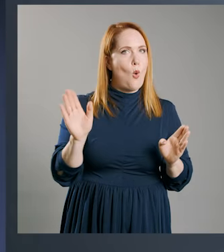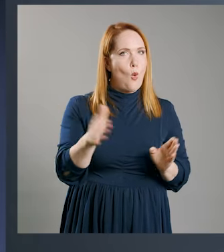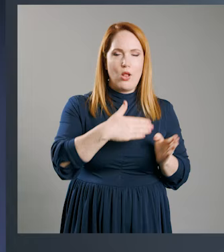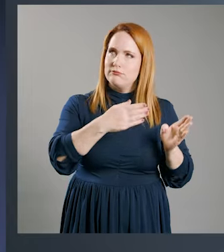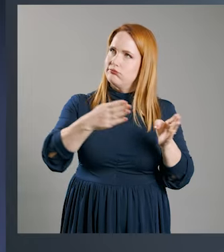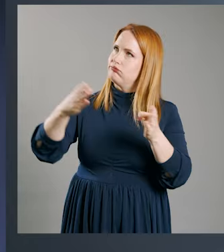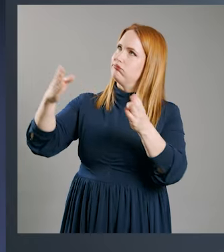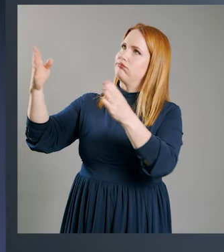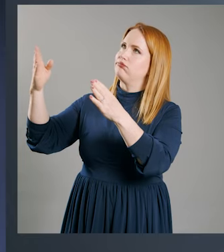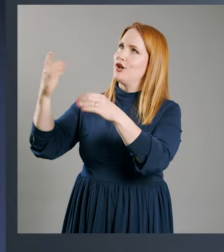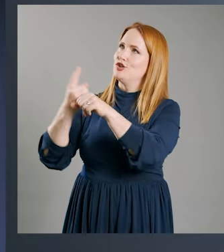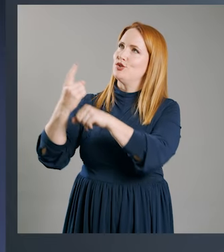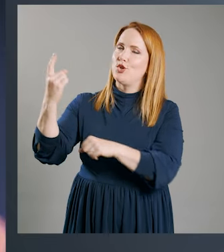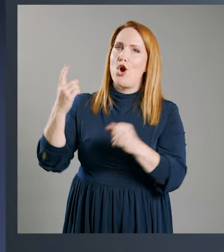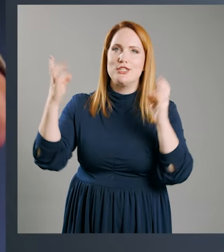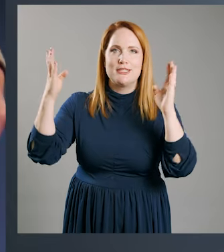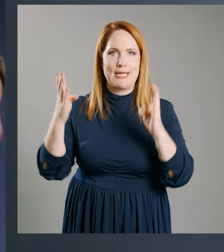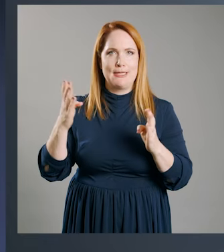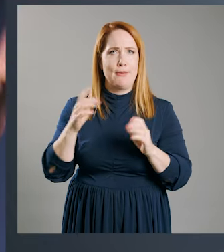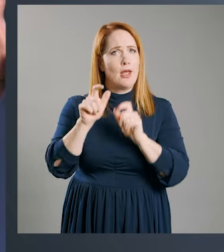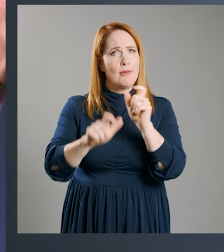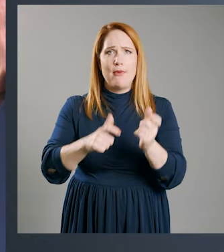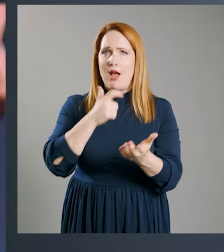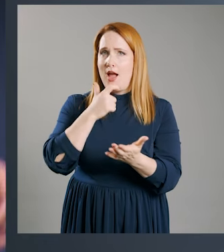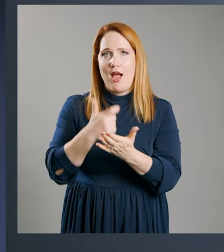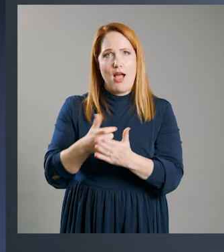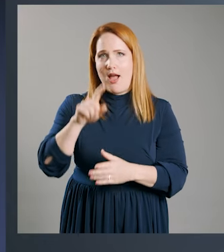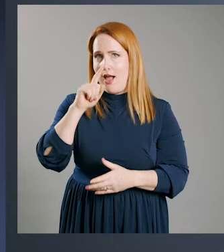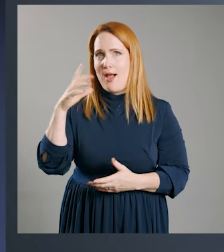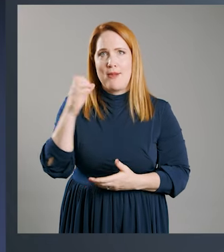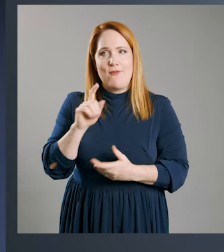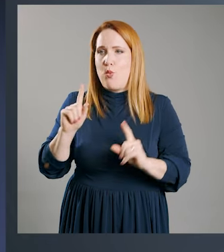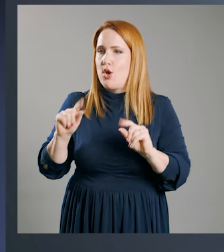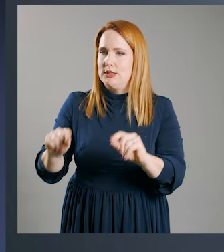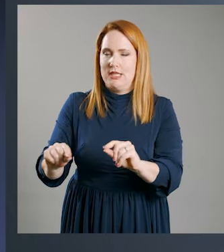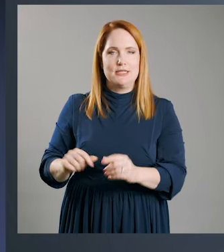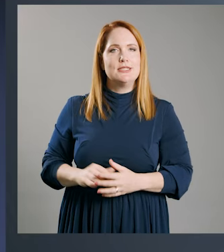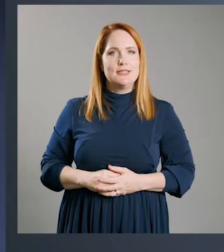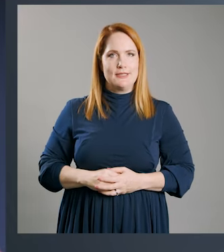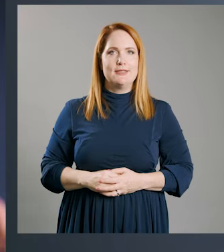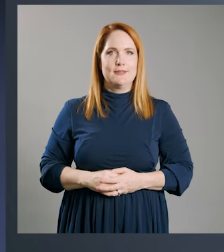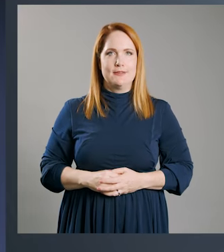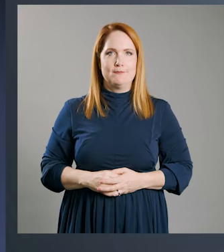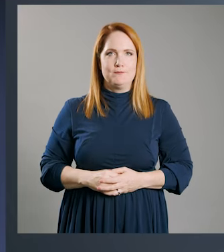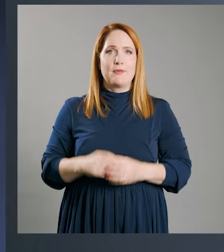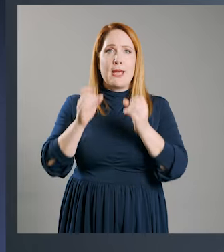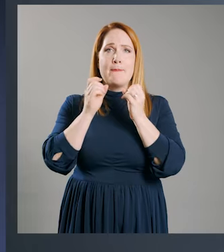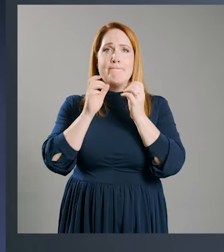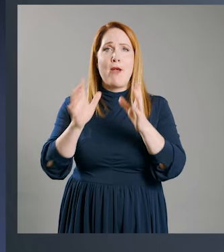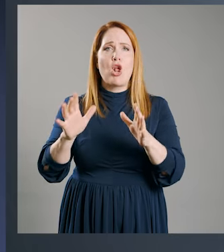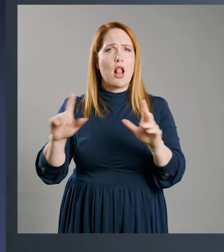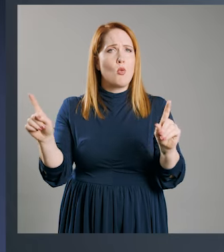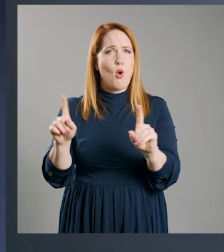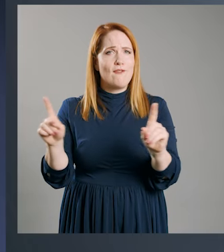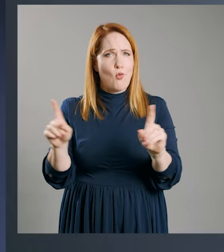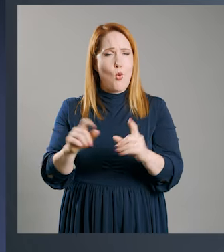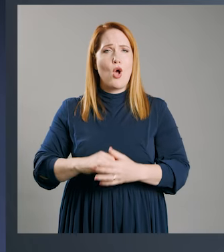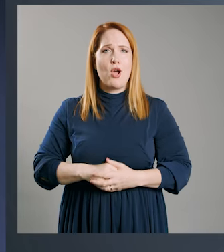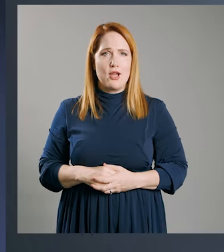all pointing to the kingdom of God, and people were amazed by what he did. The purpose of those